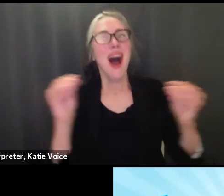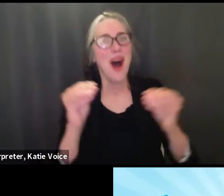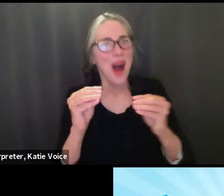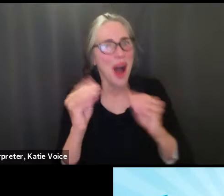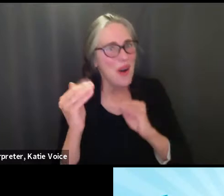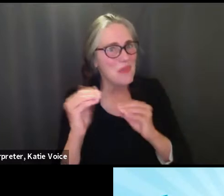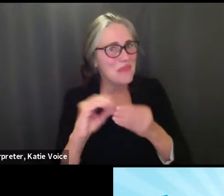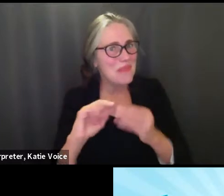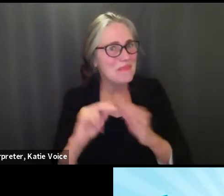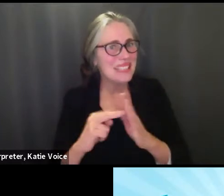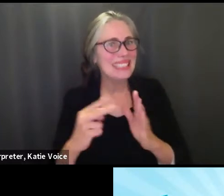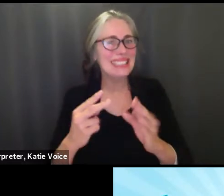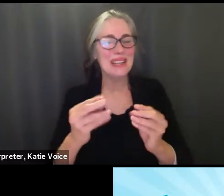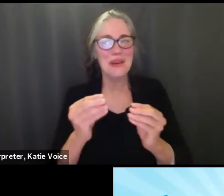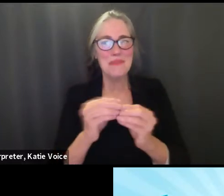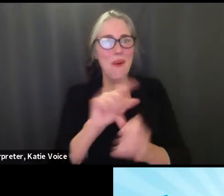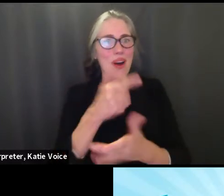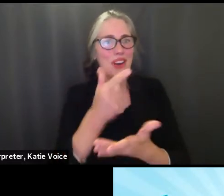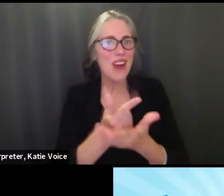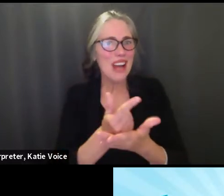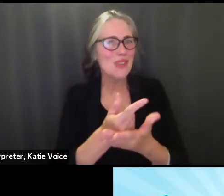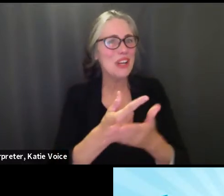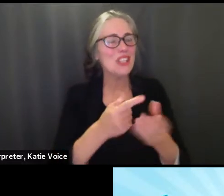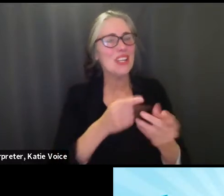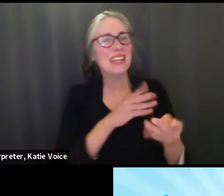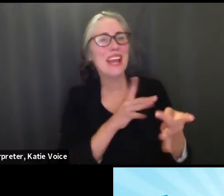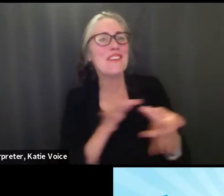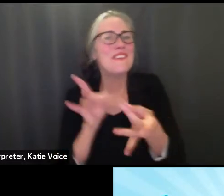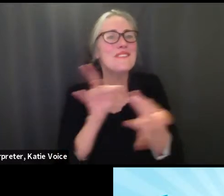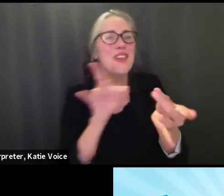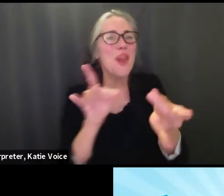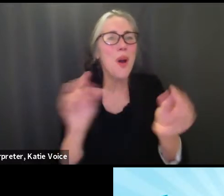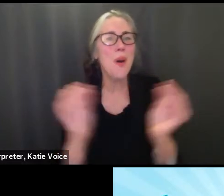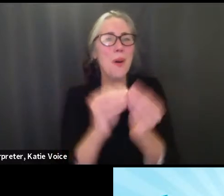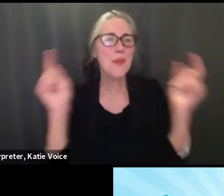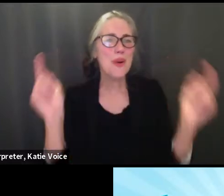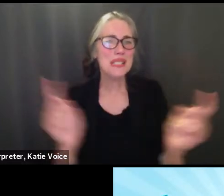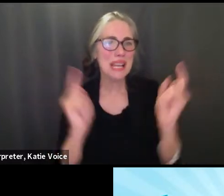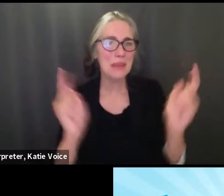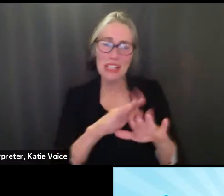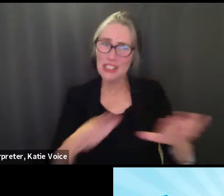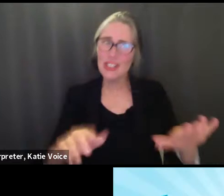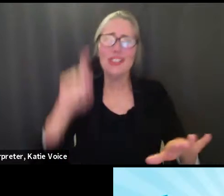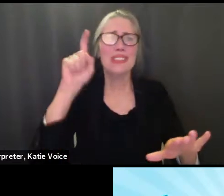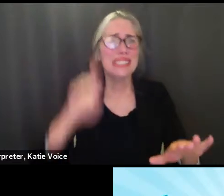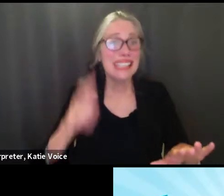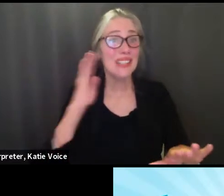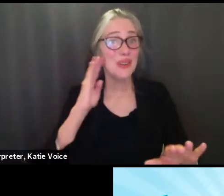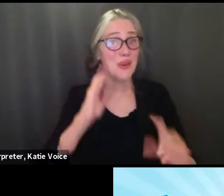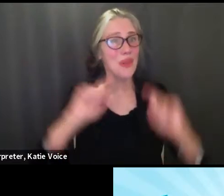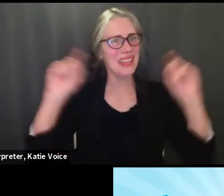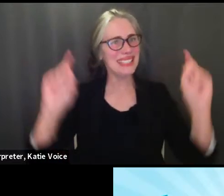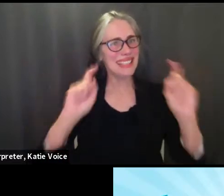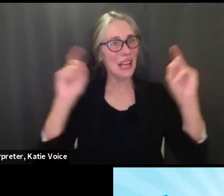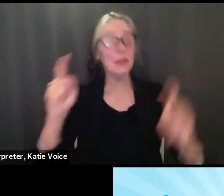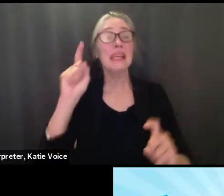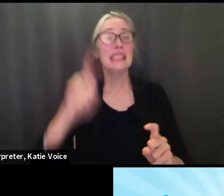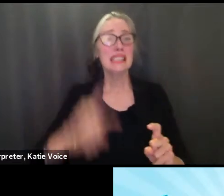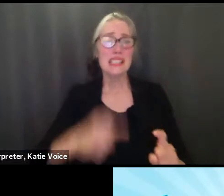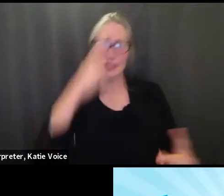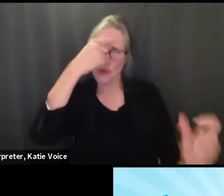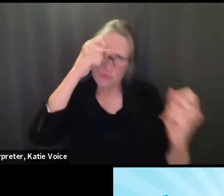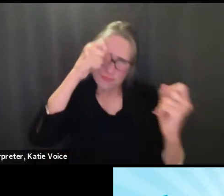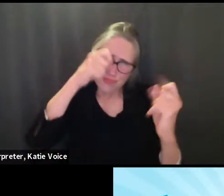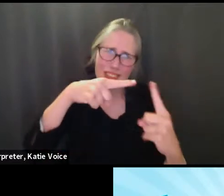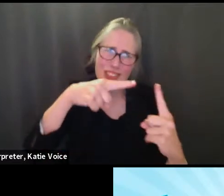whatever that might look like, because these kids need to celebrate. They need to know that we understand as much as we